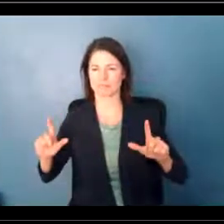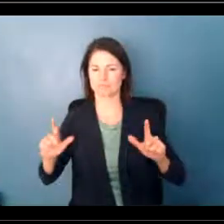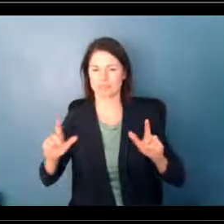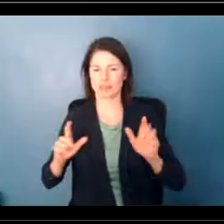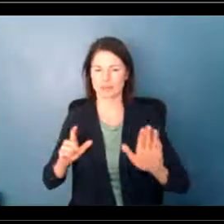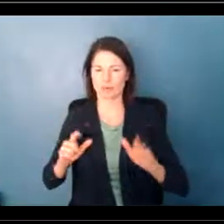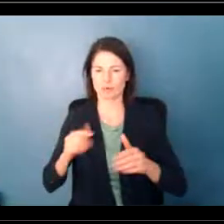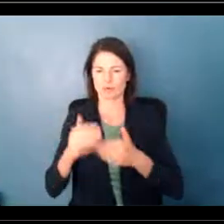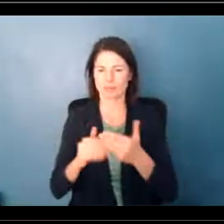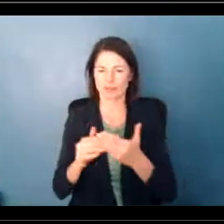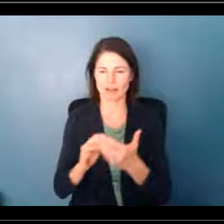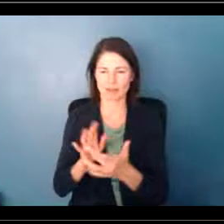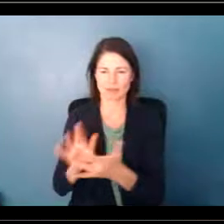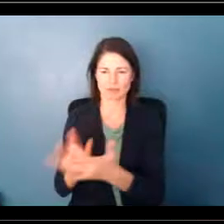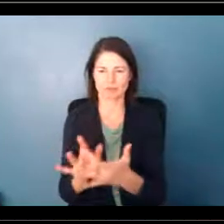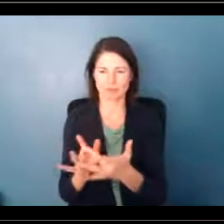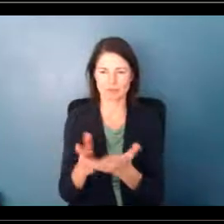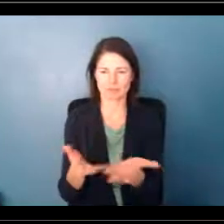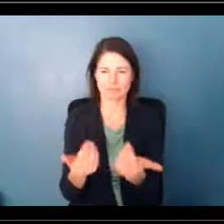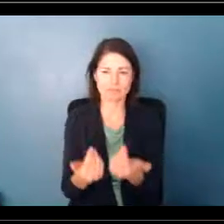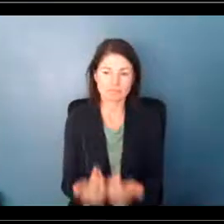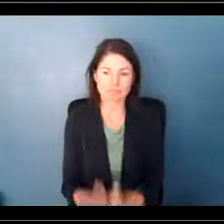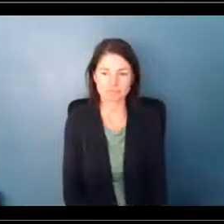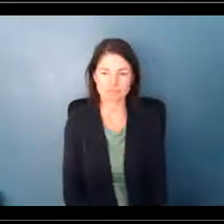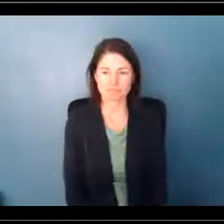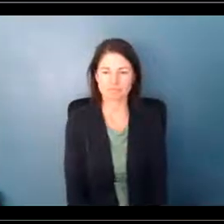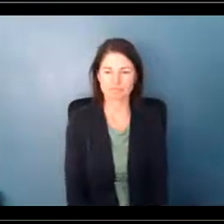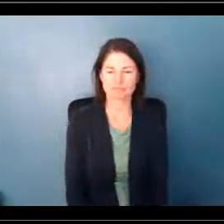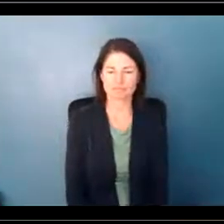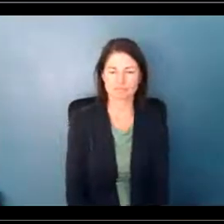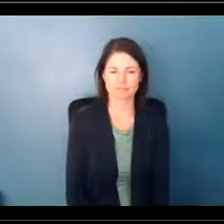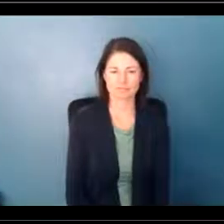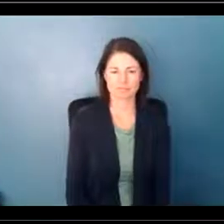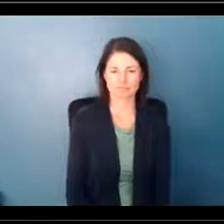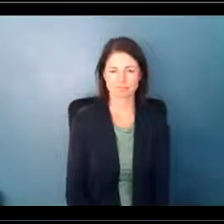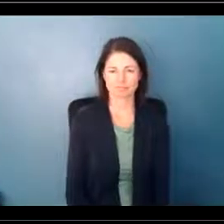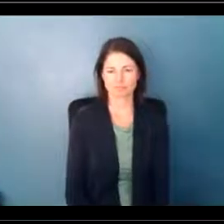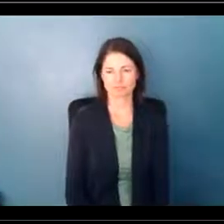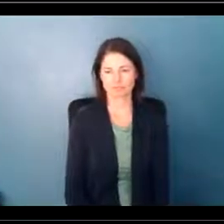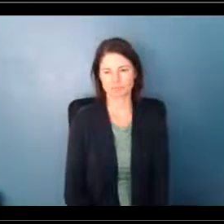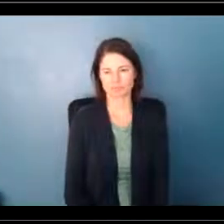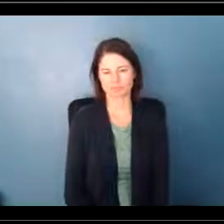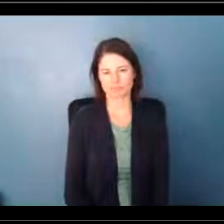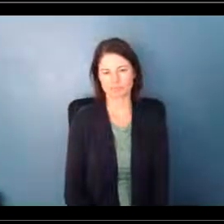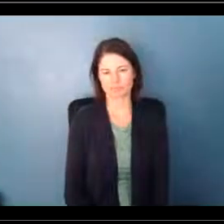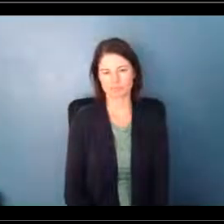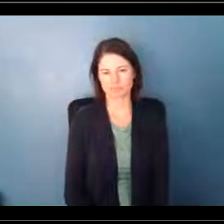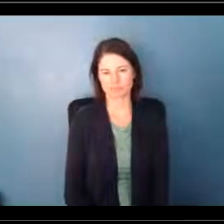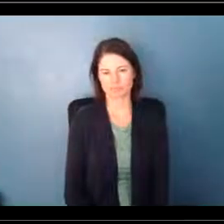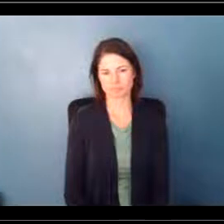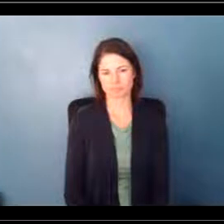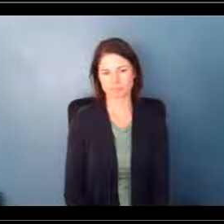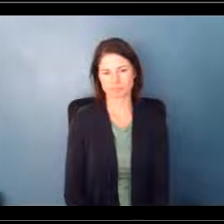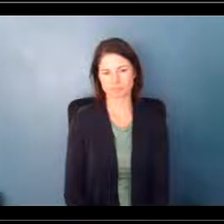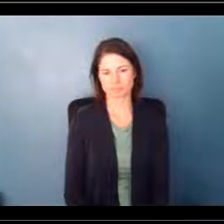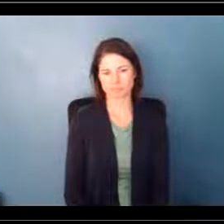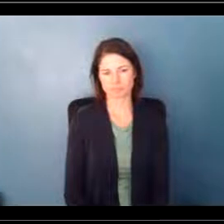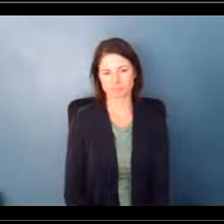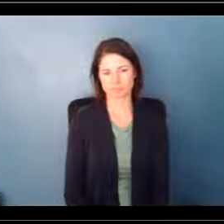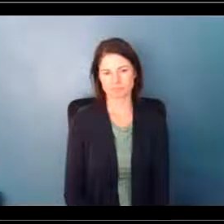hoping you can illuminate me on that. Yeah, no worries. So I believe it was around the summer,